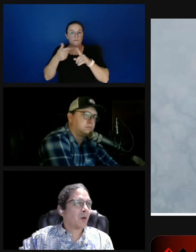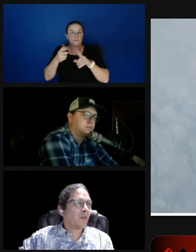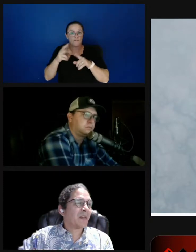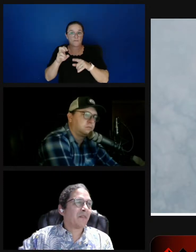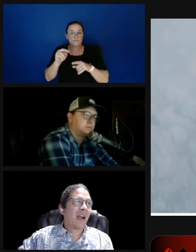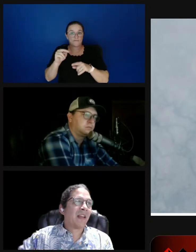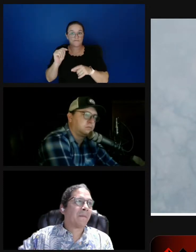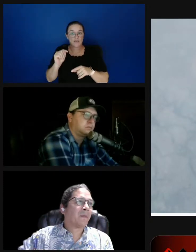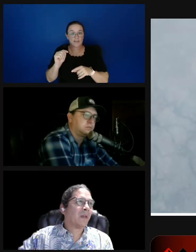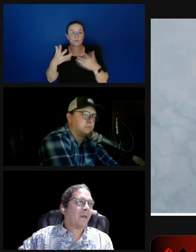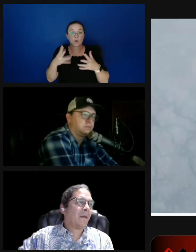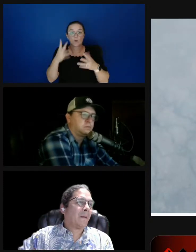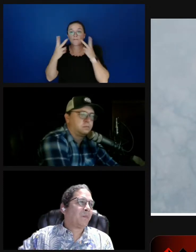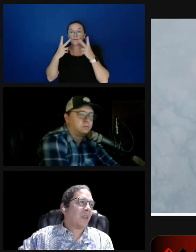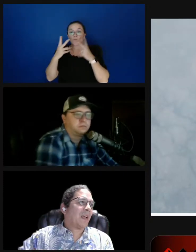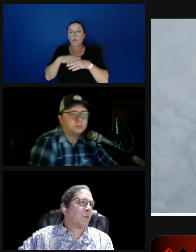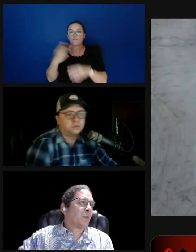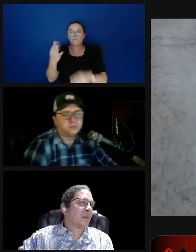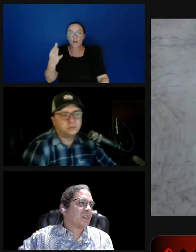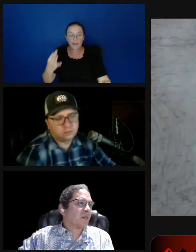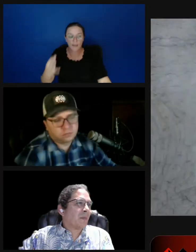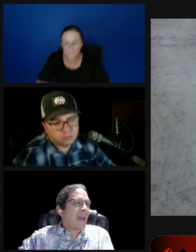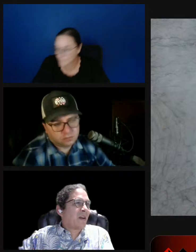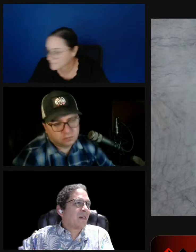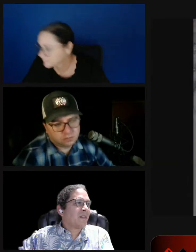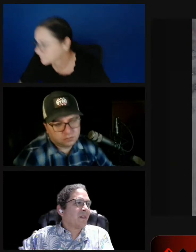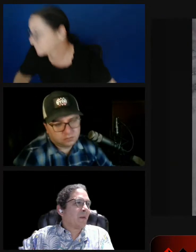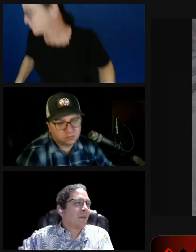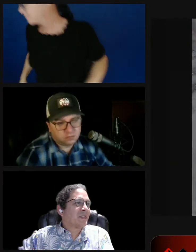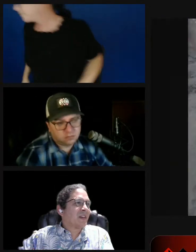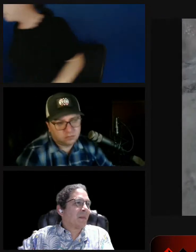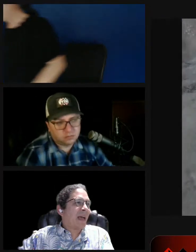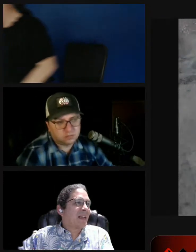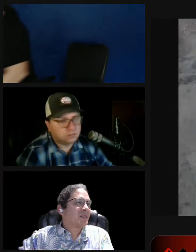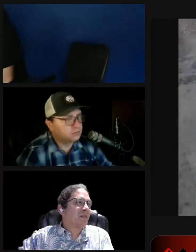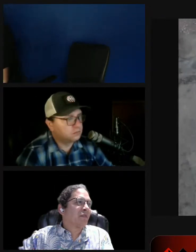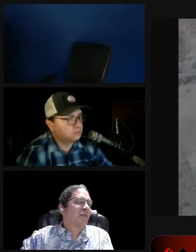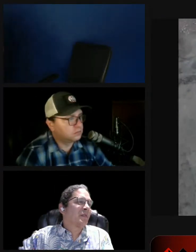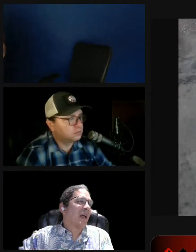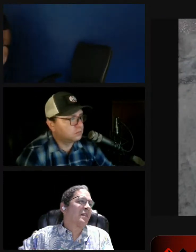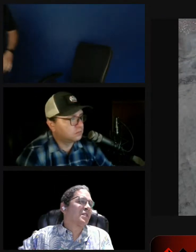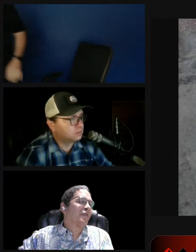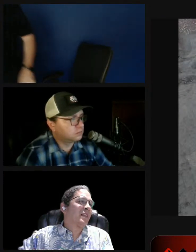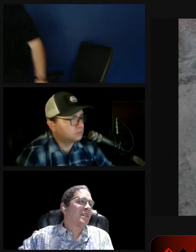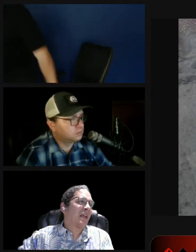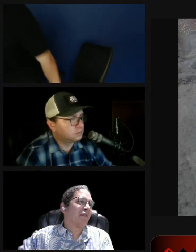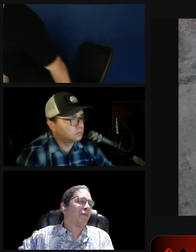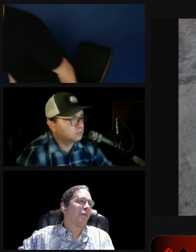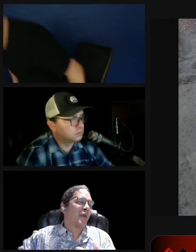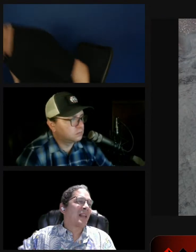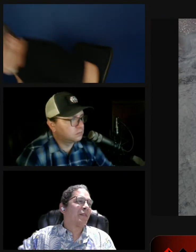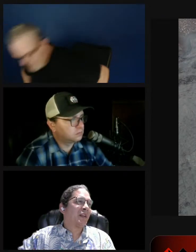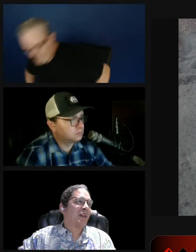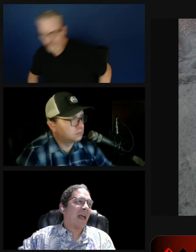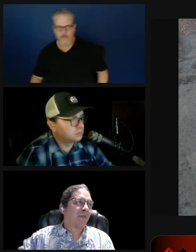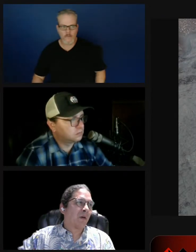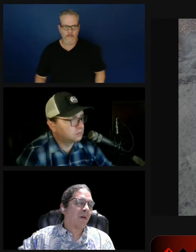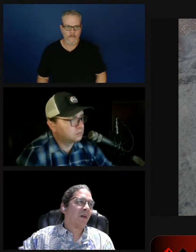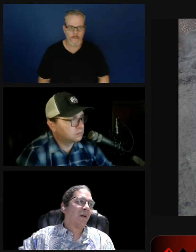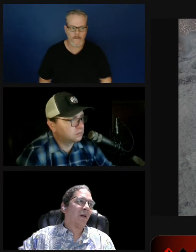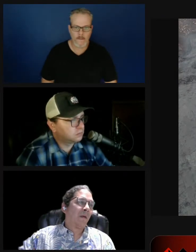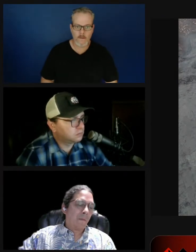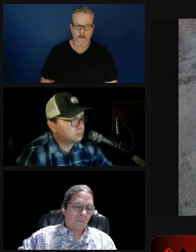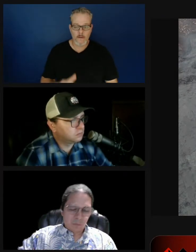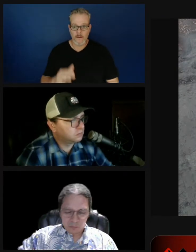was visible already on Friday. And when we consider the pattern that we've seen in the past of how these vents have reactivated